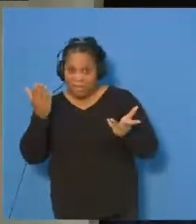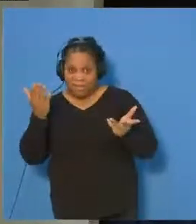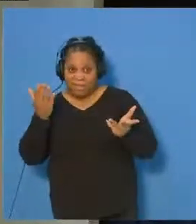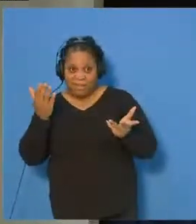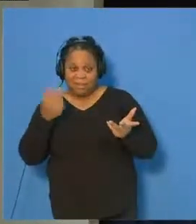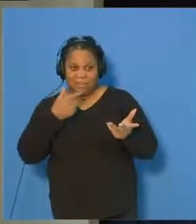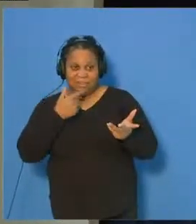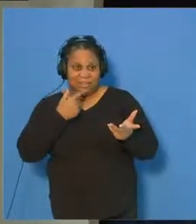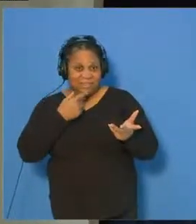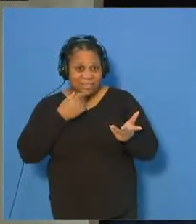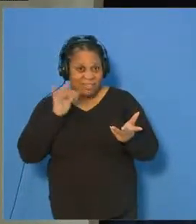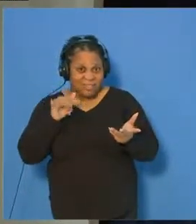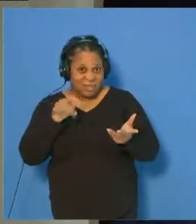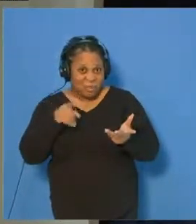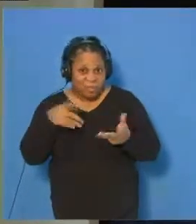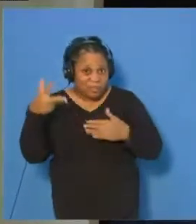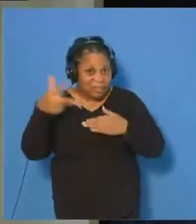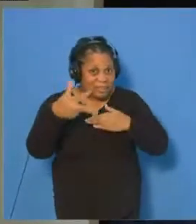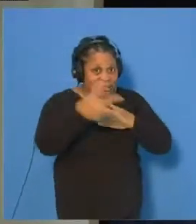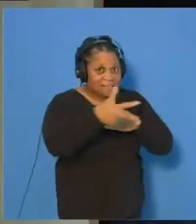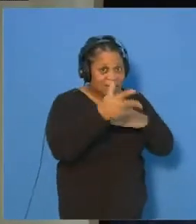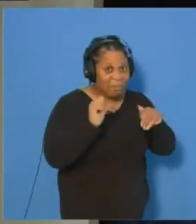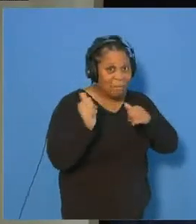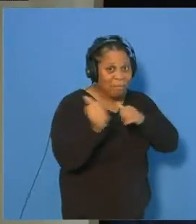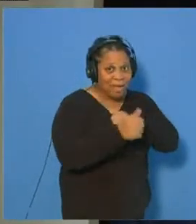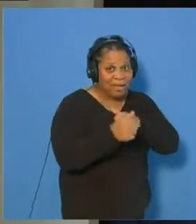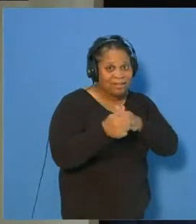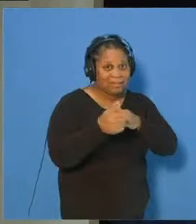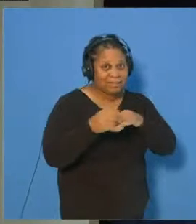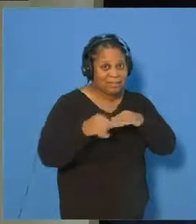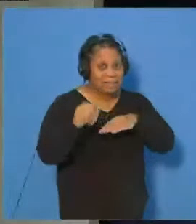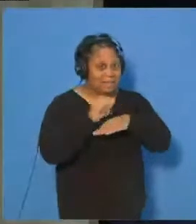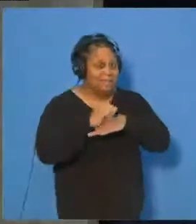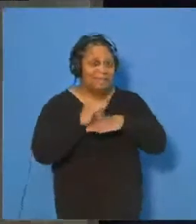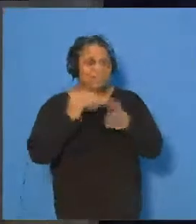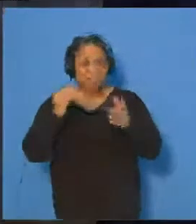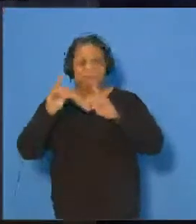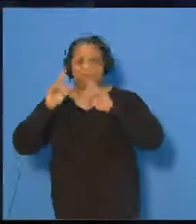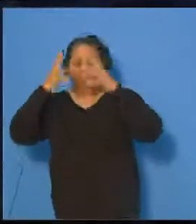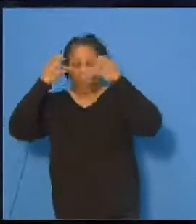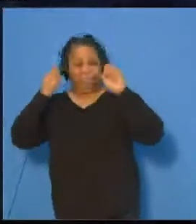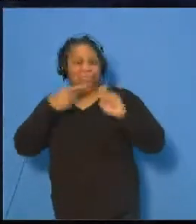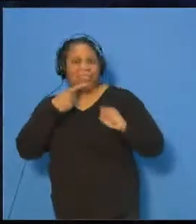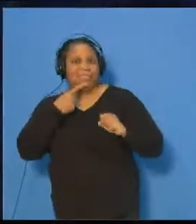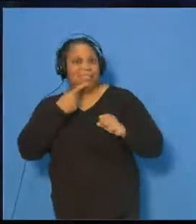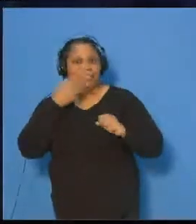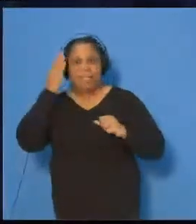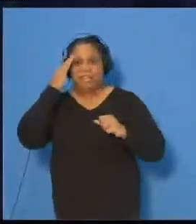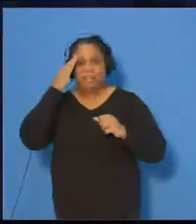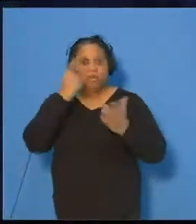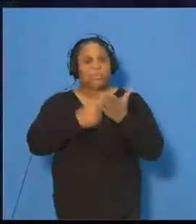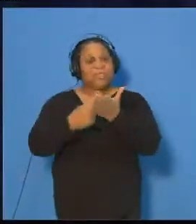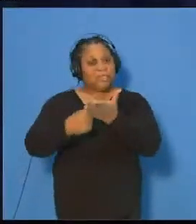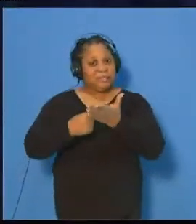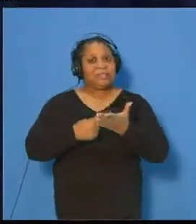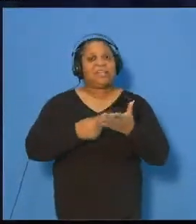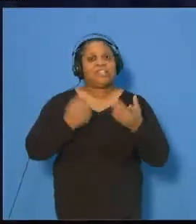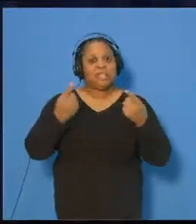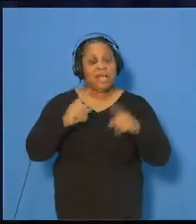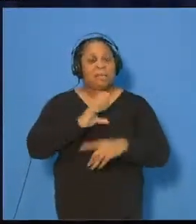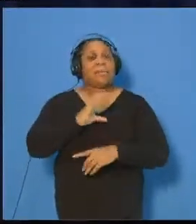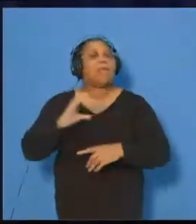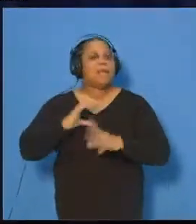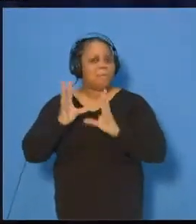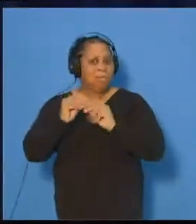it? I'm not sure. That I'm not entirely certain about. I know that there's a discussion on cruise ships that's going to take place in the cabinet